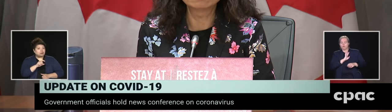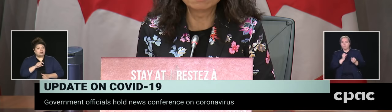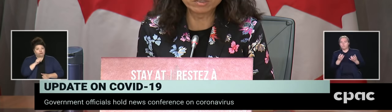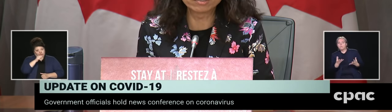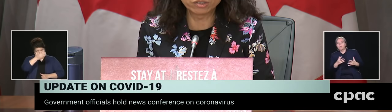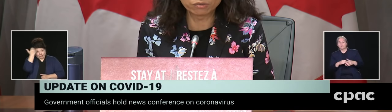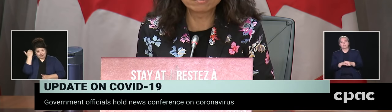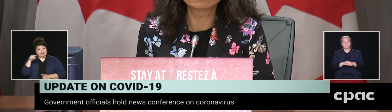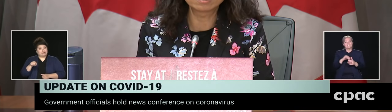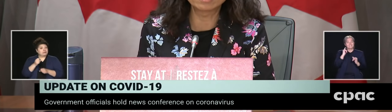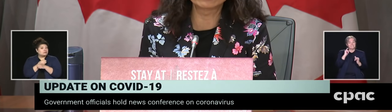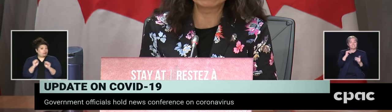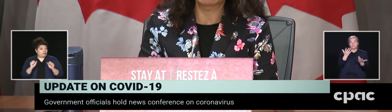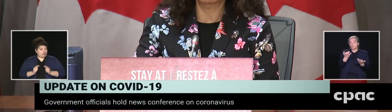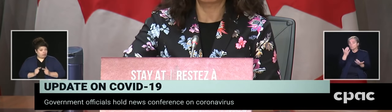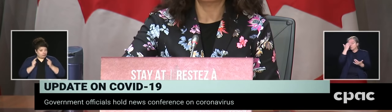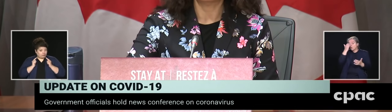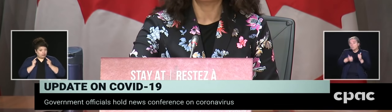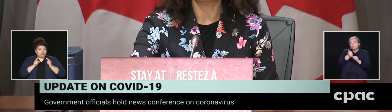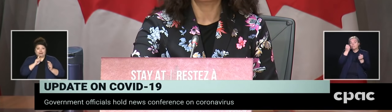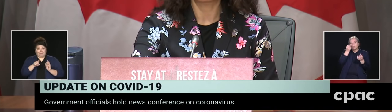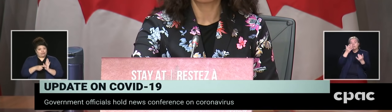essential must-do. Thank you.